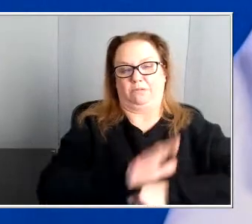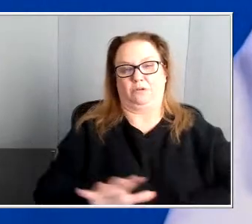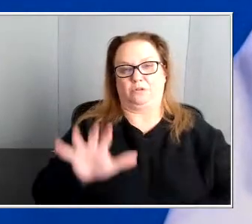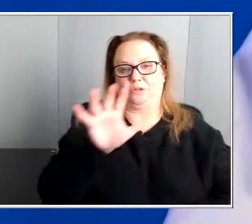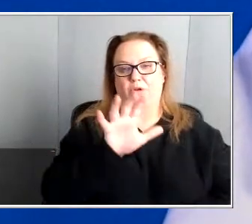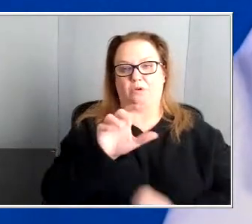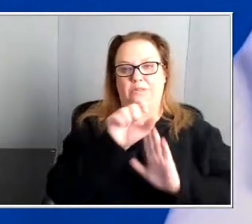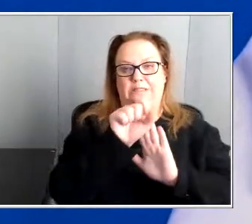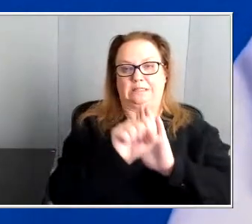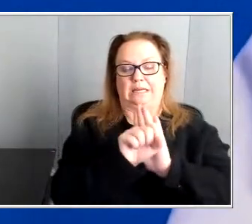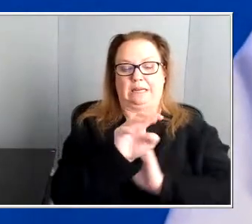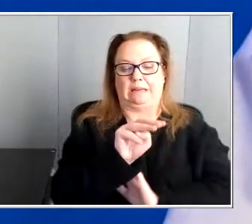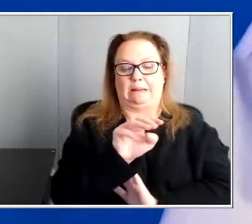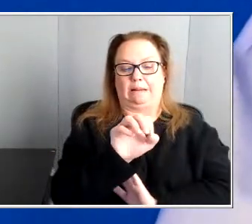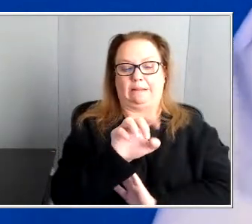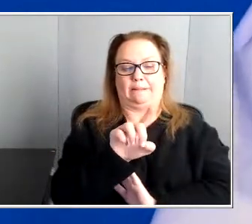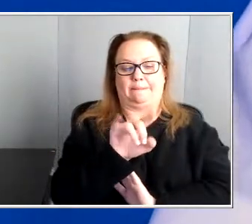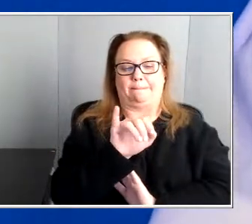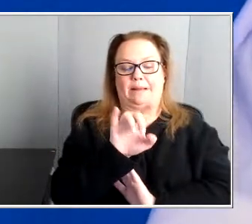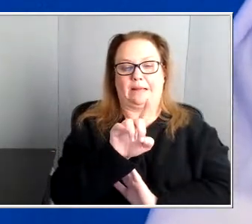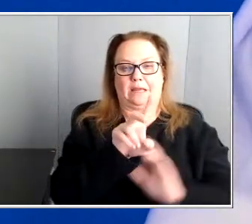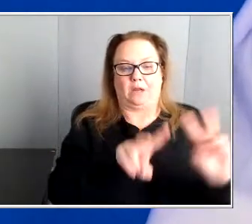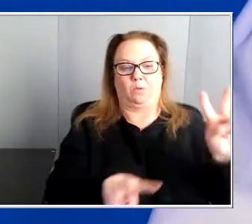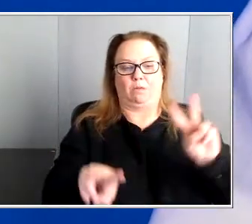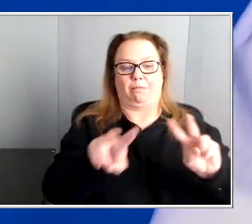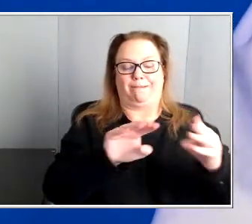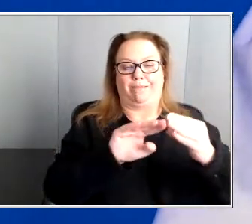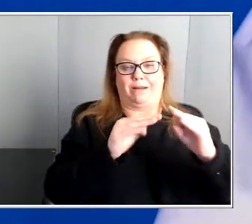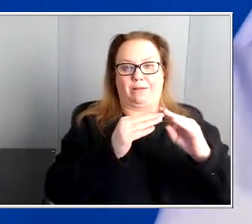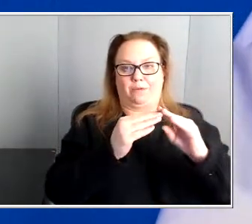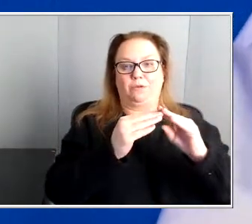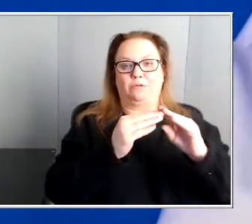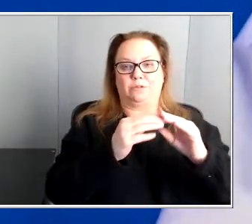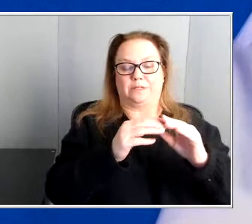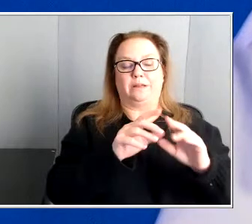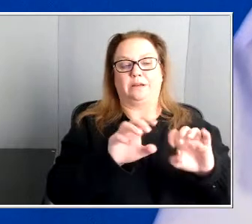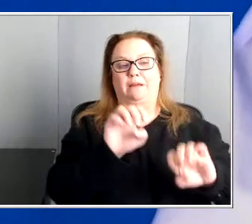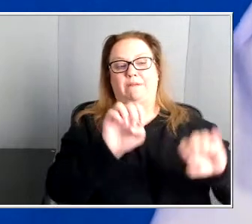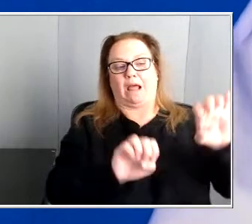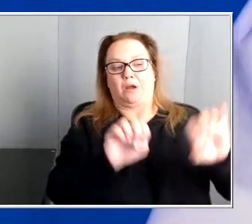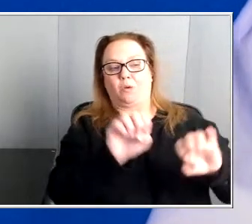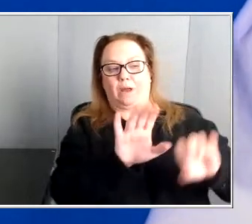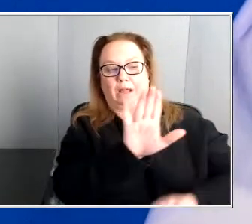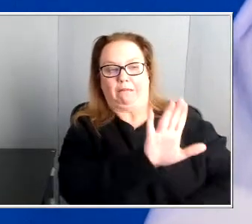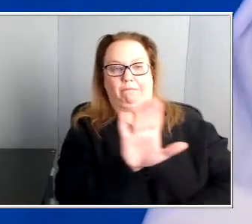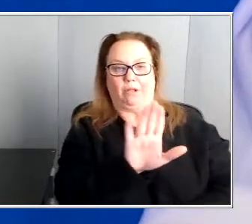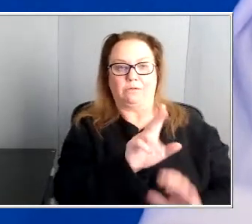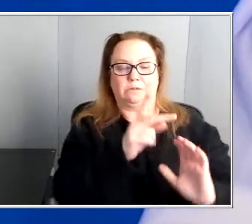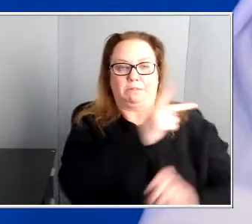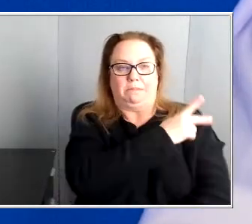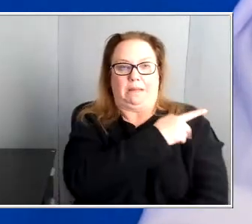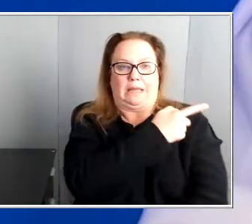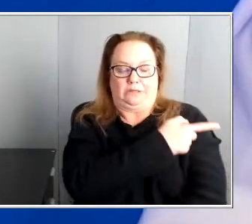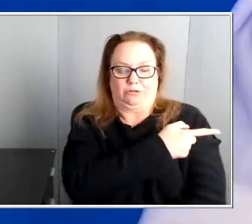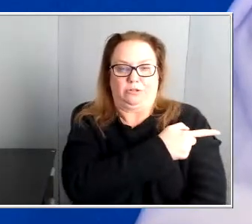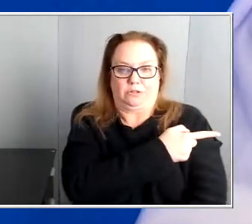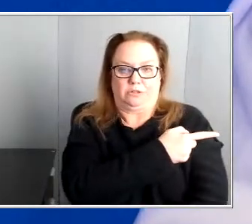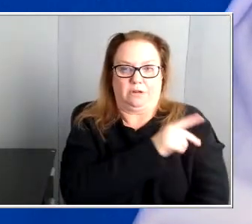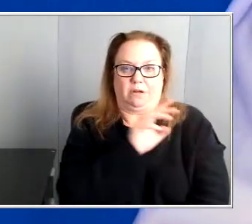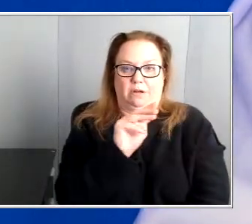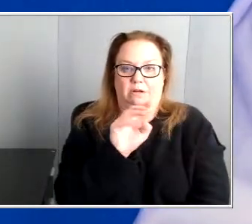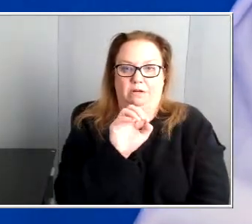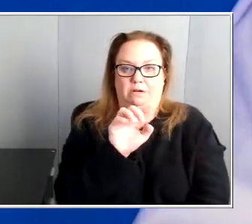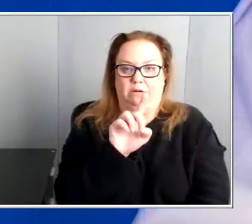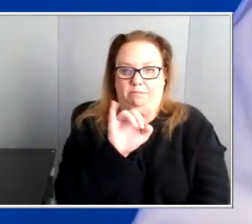Medicaid agencies will be looking at their rosters, reevaluating criteria for those patients on Medicaid.